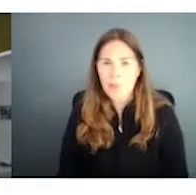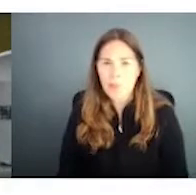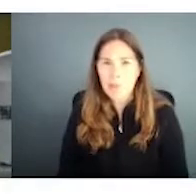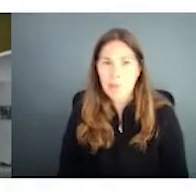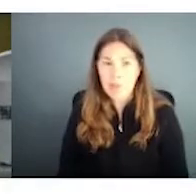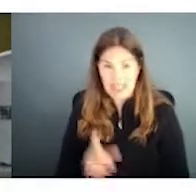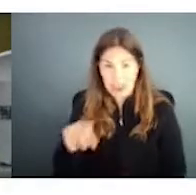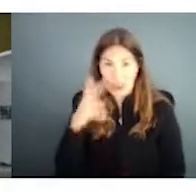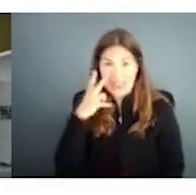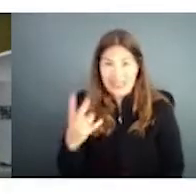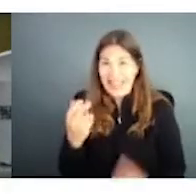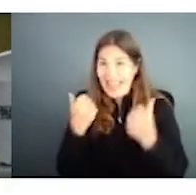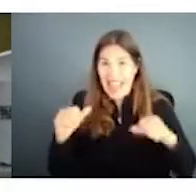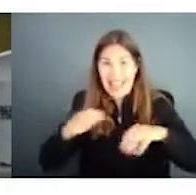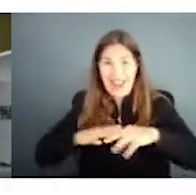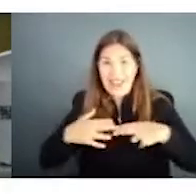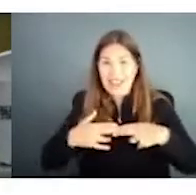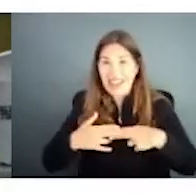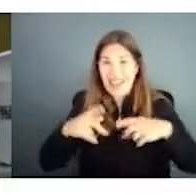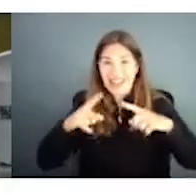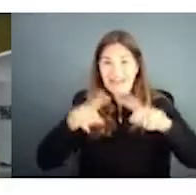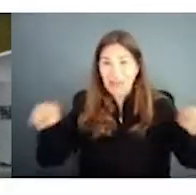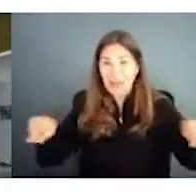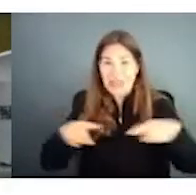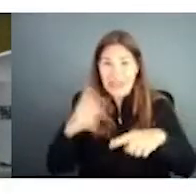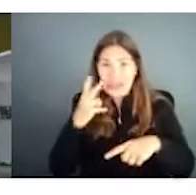Are y'all seeing anything on the screen?